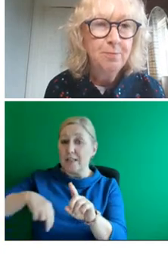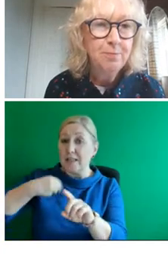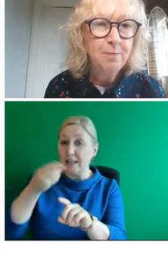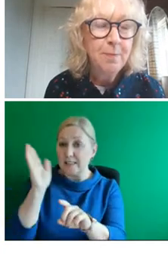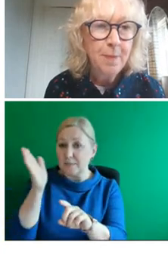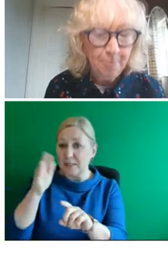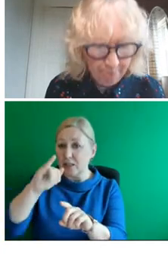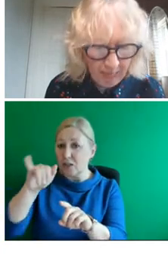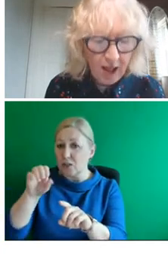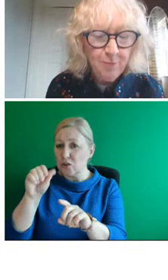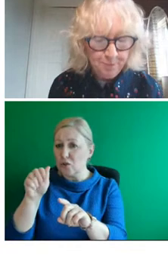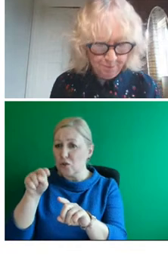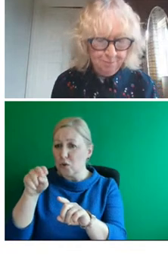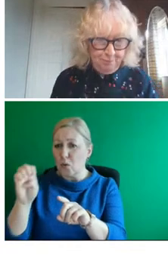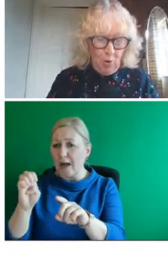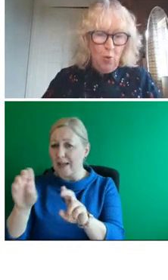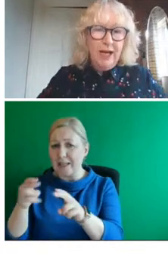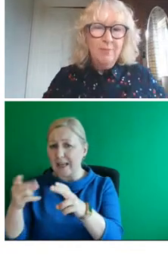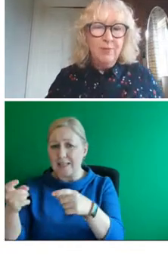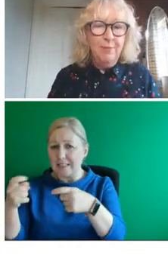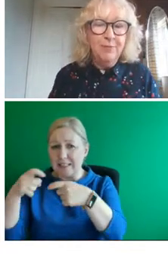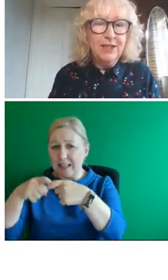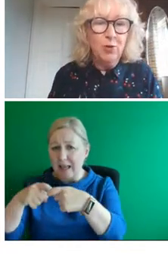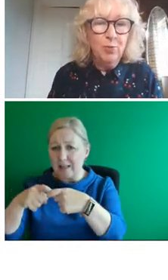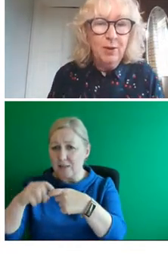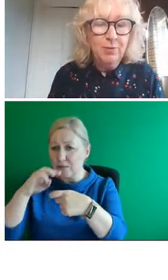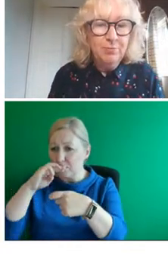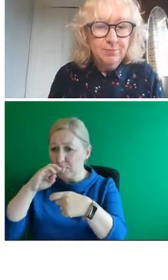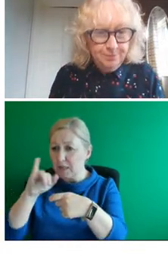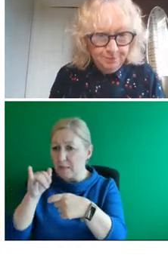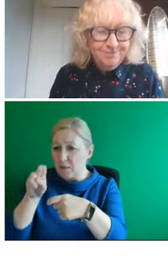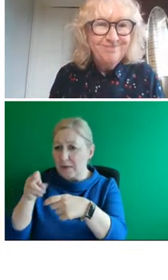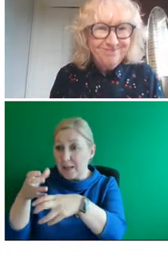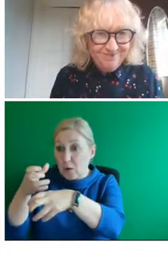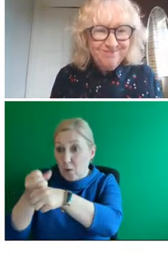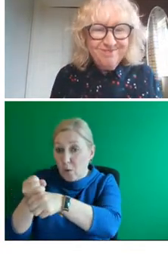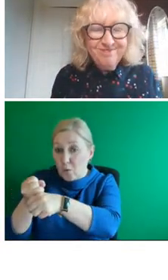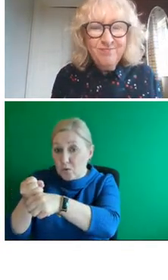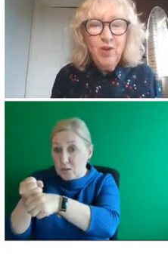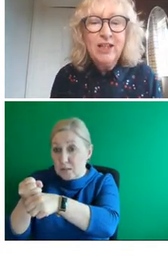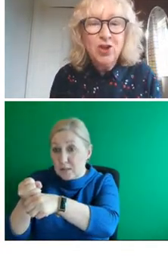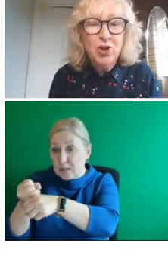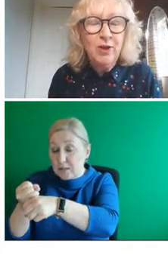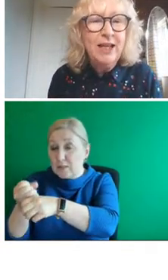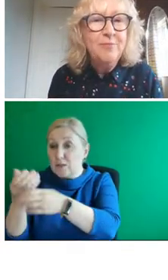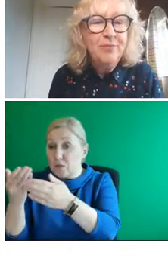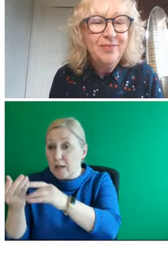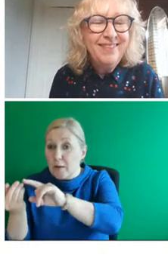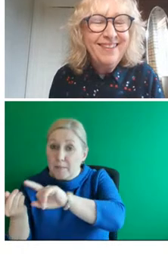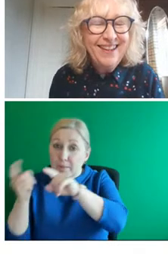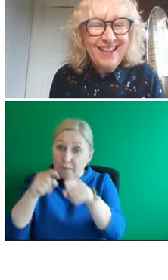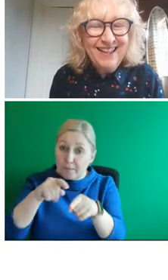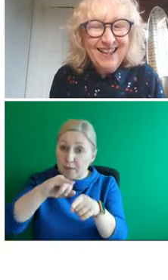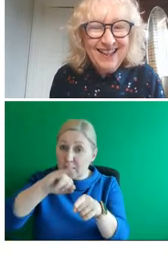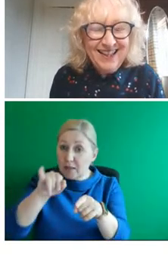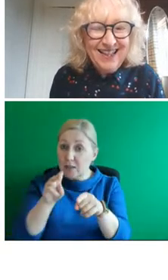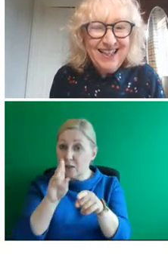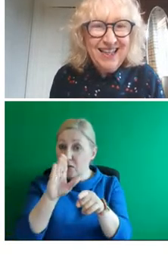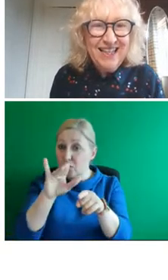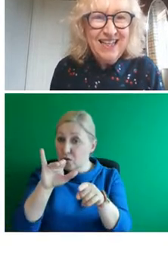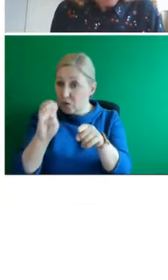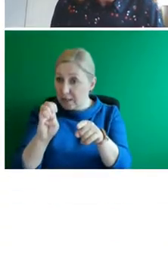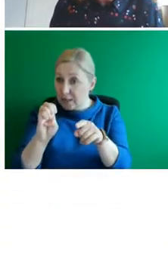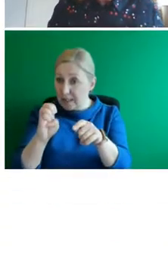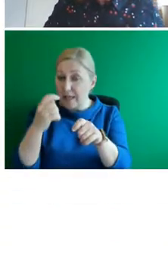move on to the next speaker and come back to her. Okay, yeah. That's no problem. Julie. Julie's slides.